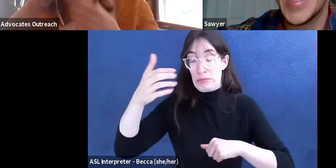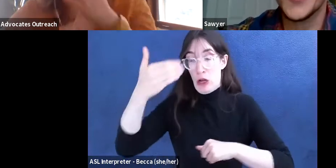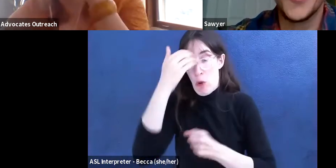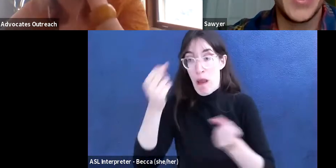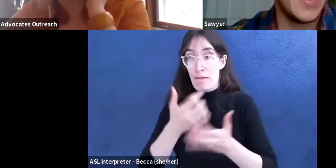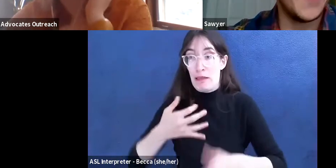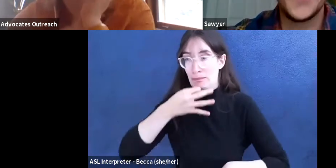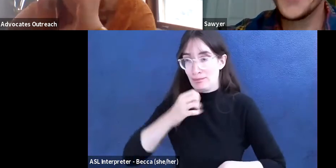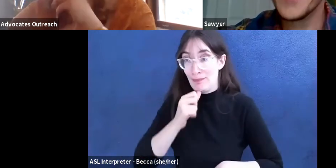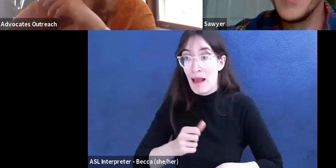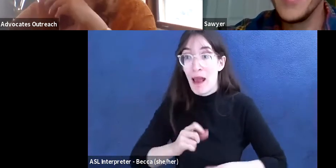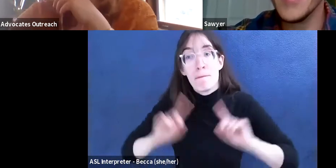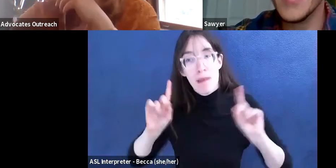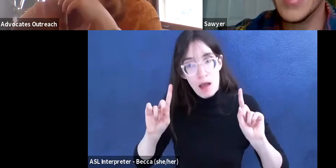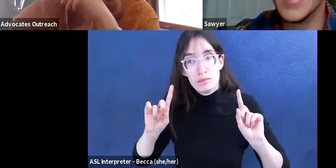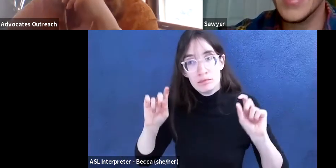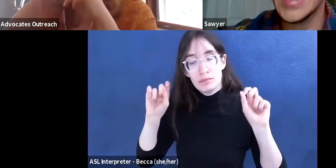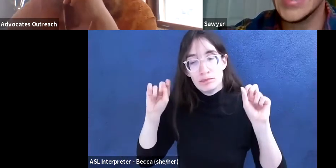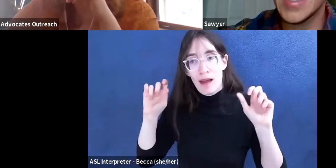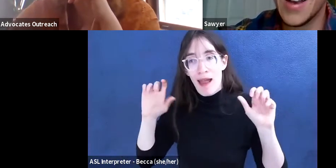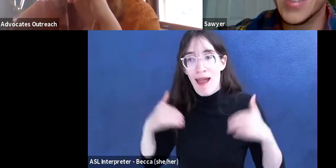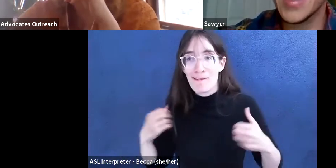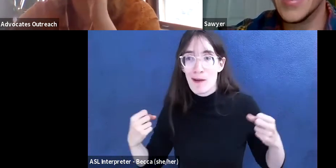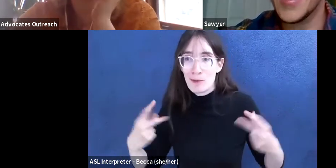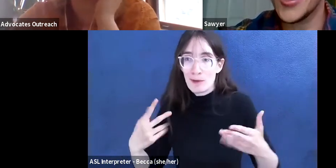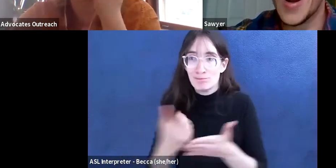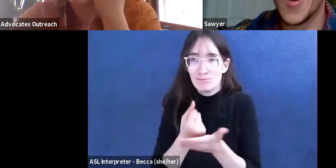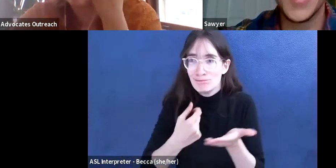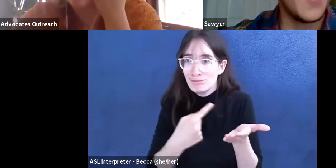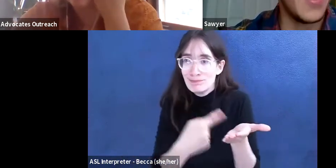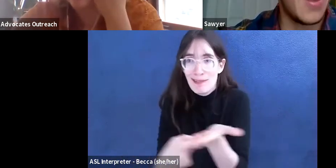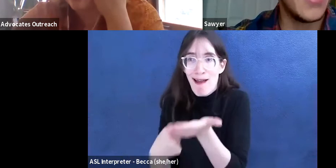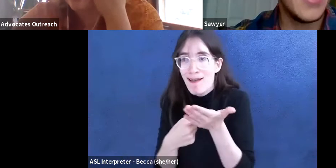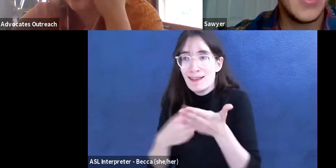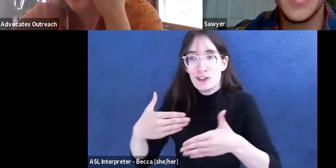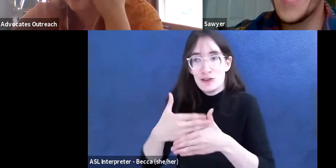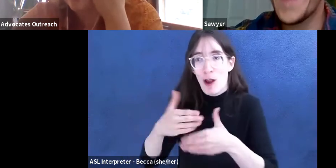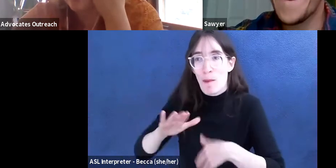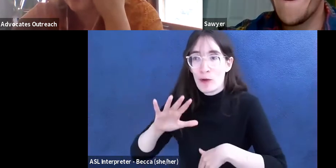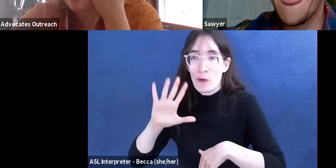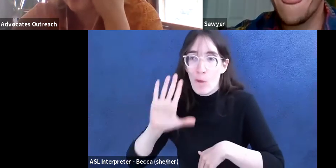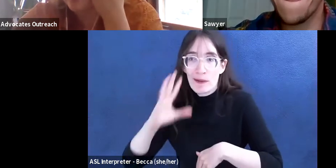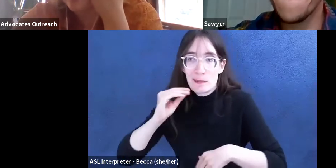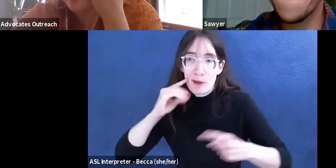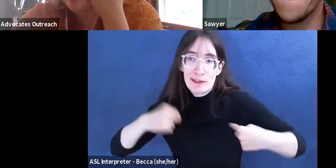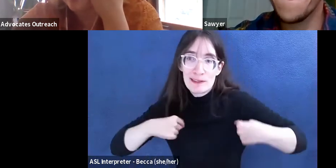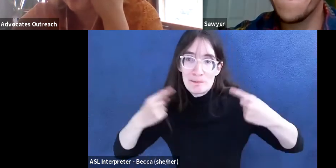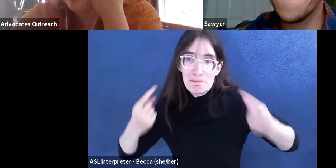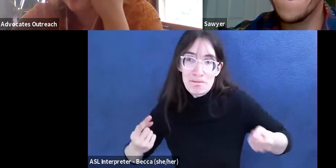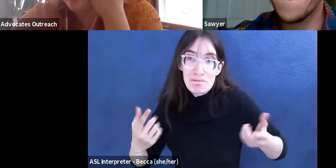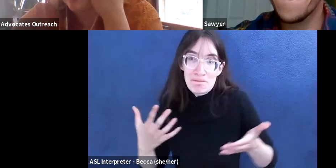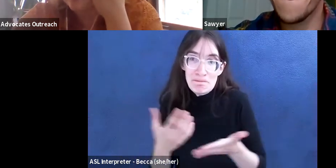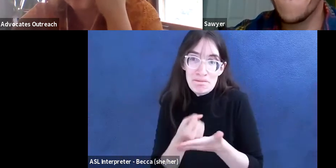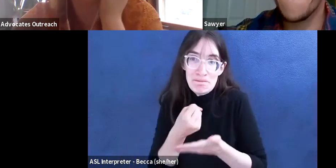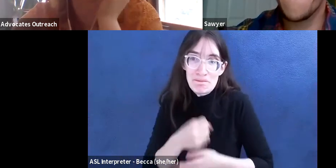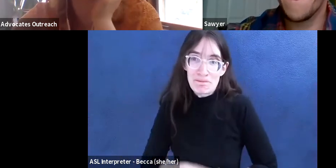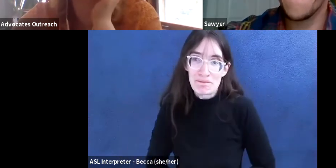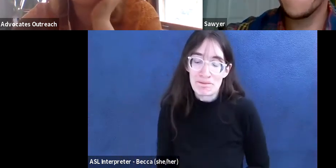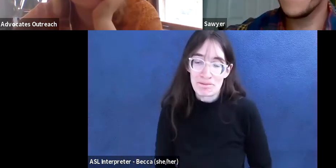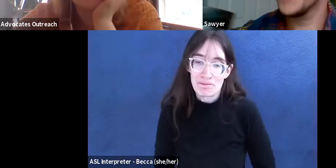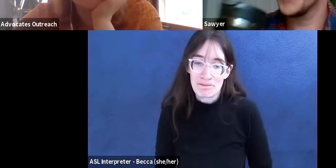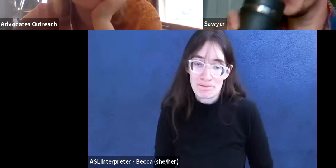there's sexualized things that kids are doing or thinking about well before they actually are